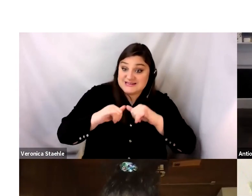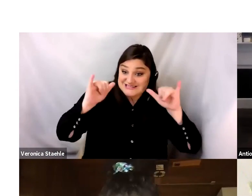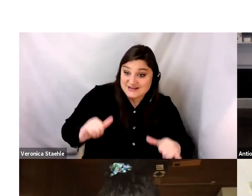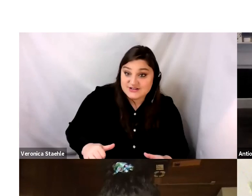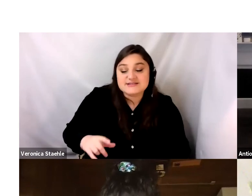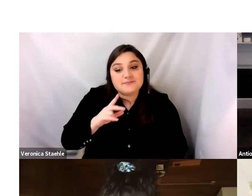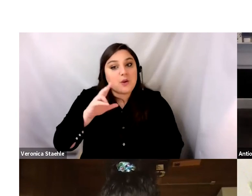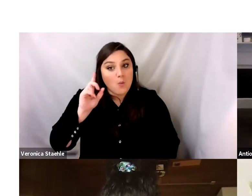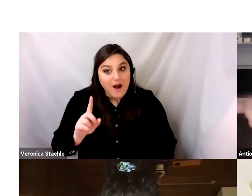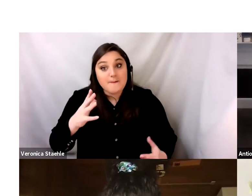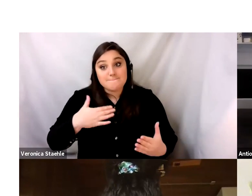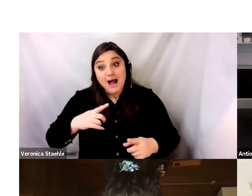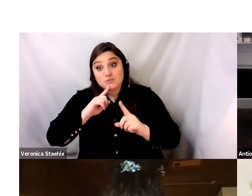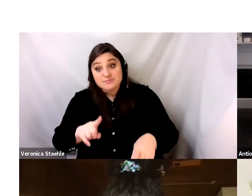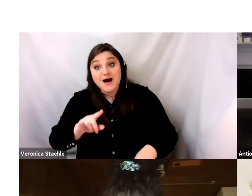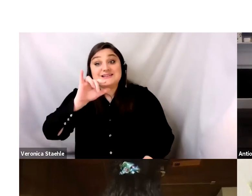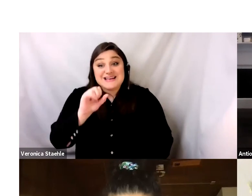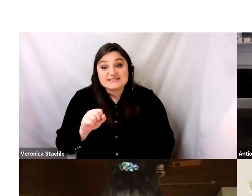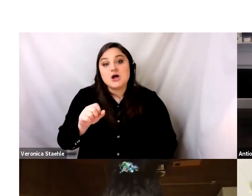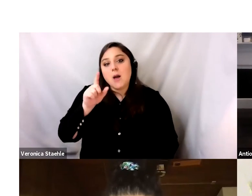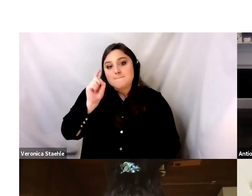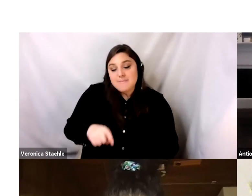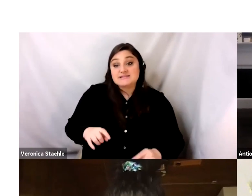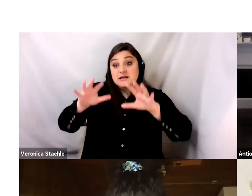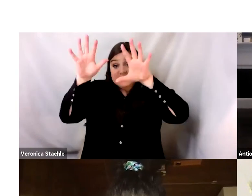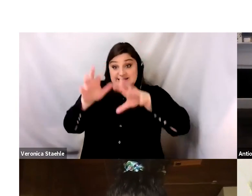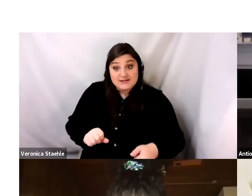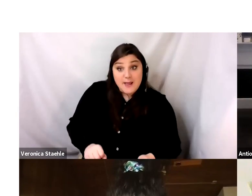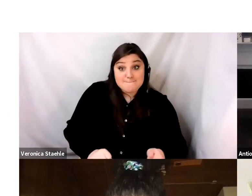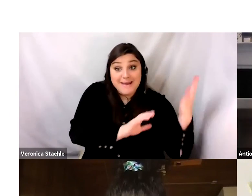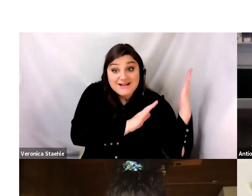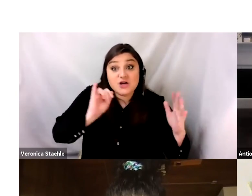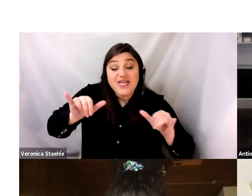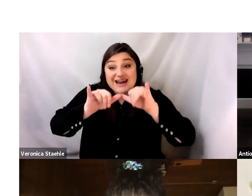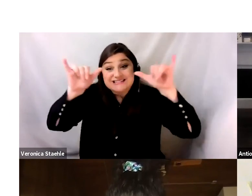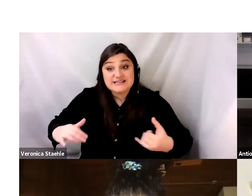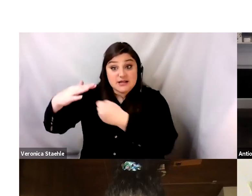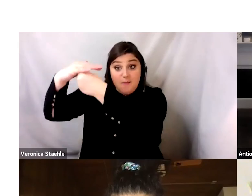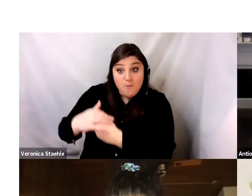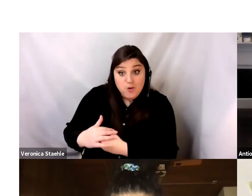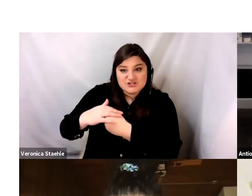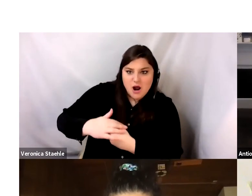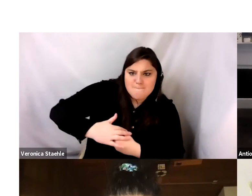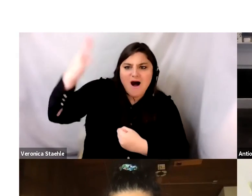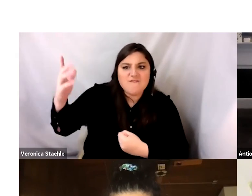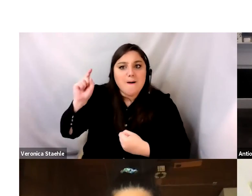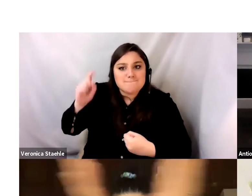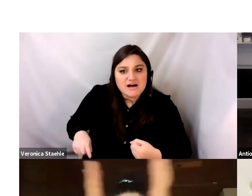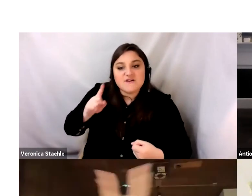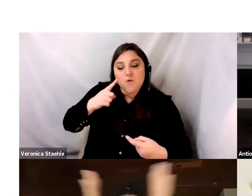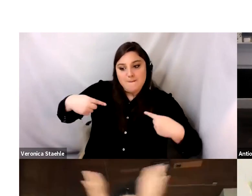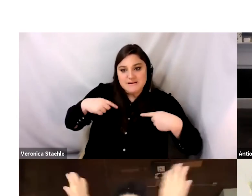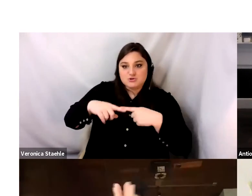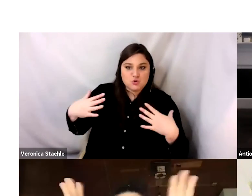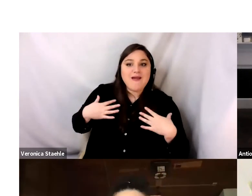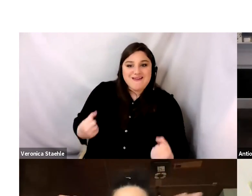dismantling power constructs is key to my healing. Okay, and you cannot define what healing means for me.